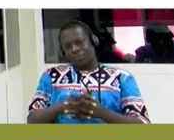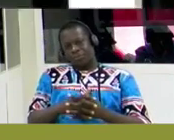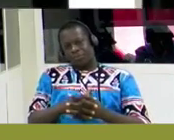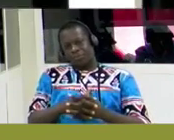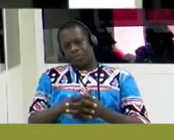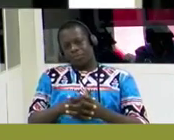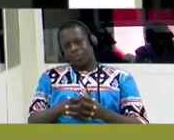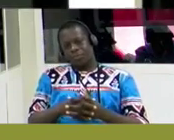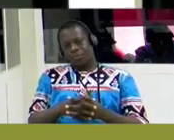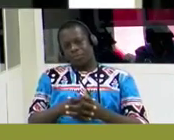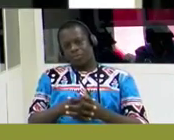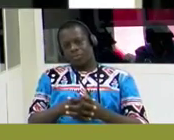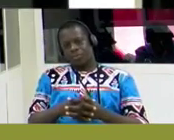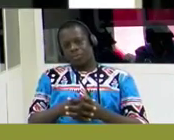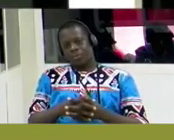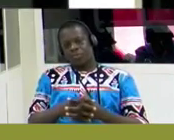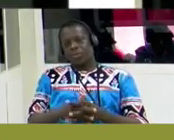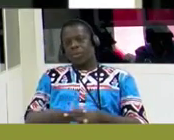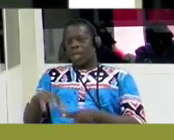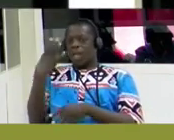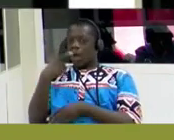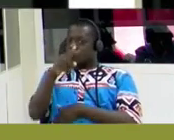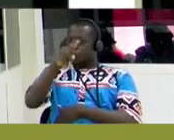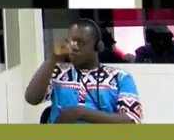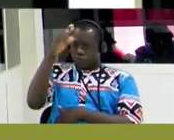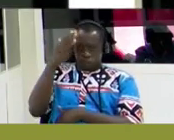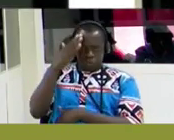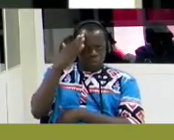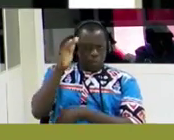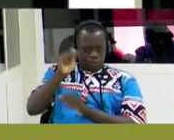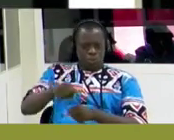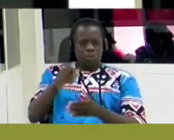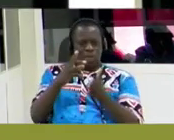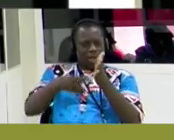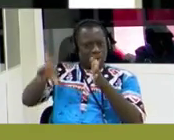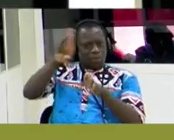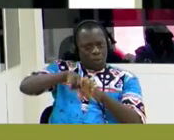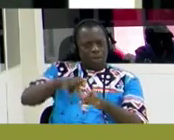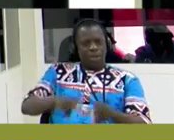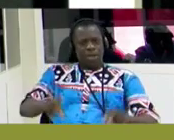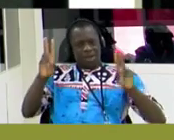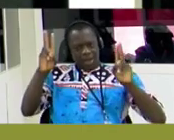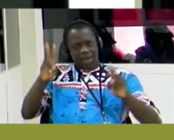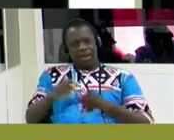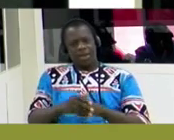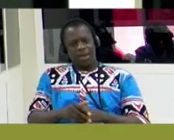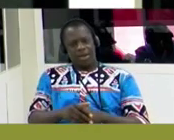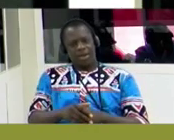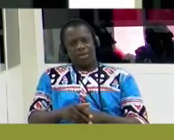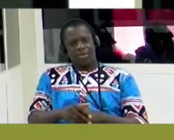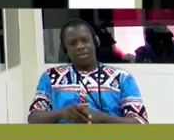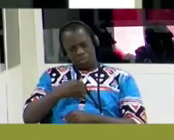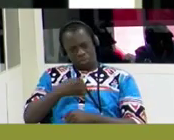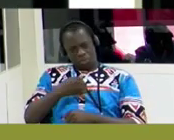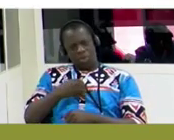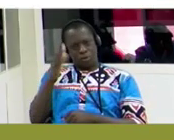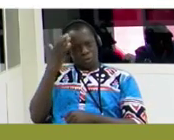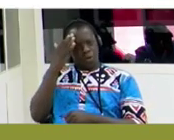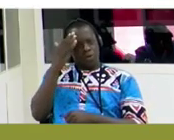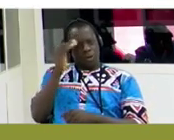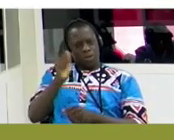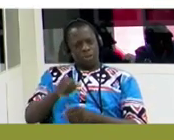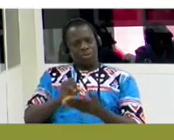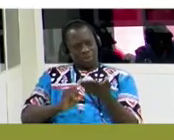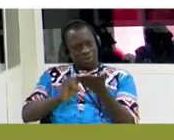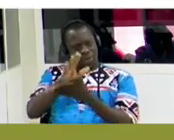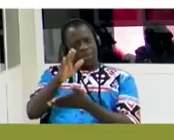How do you know that he was going to report to Yajame? No, I know it was an order given to him. Martin will not